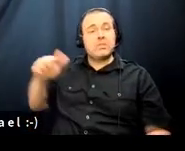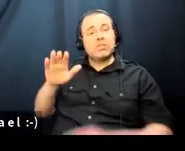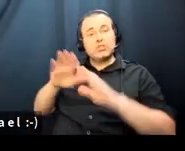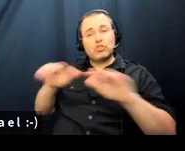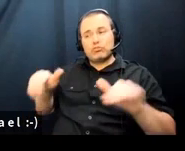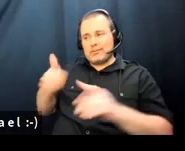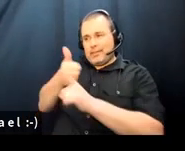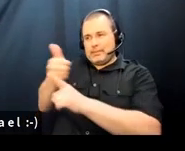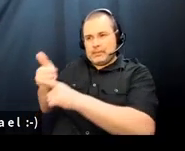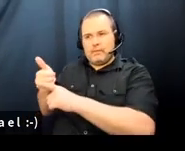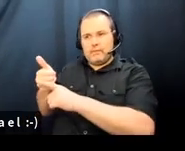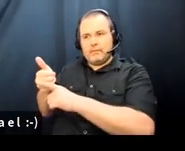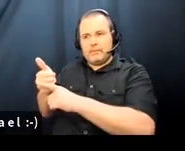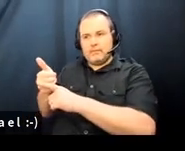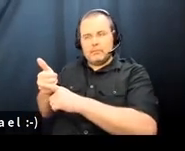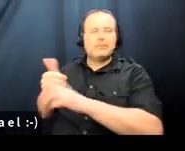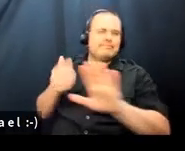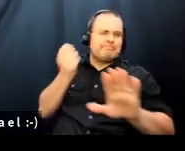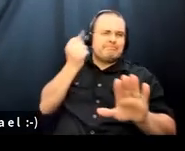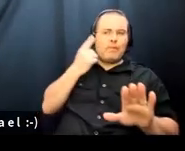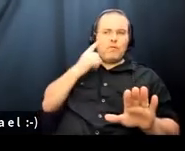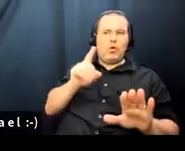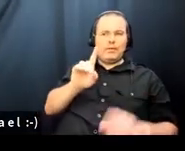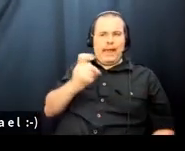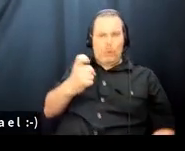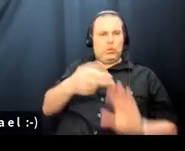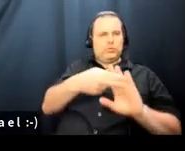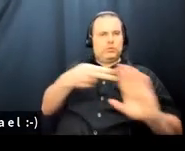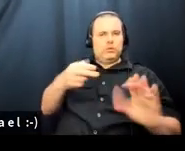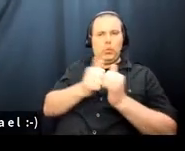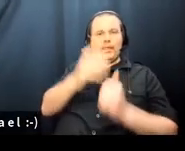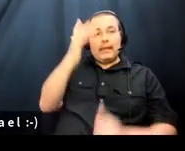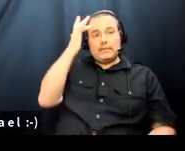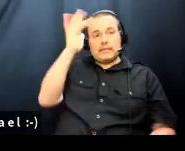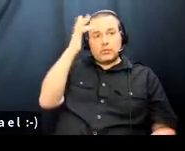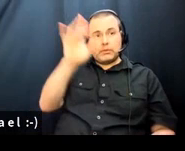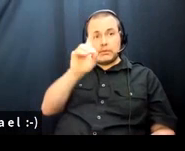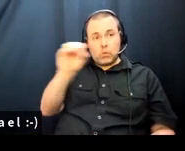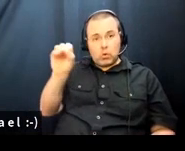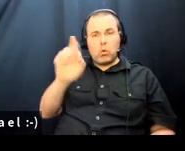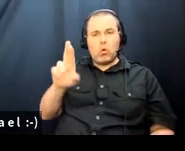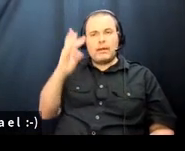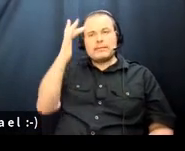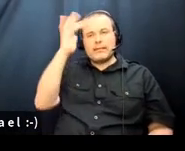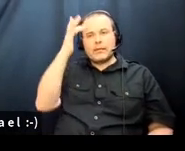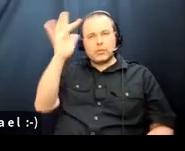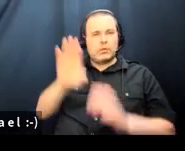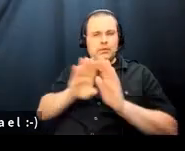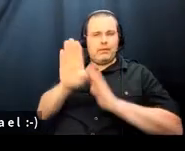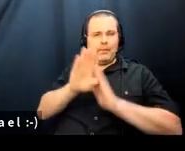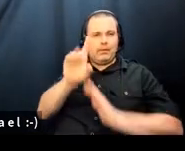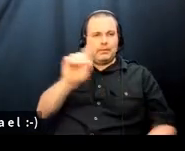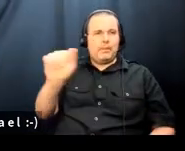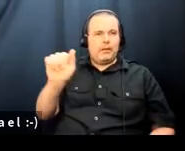score, in order to be diagnosed with an intellectual disorder or an intellectual developmental disability,